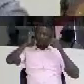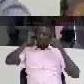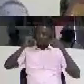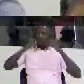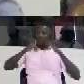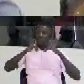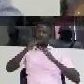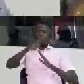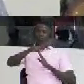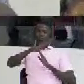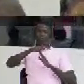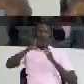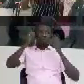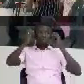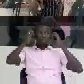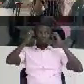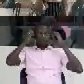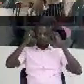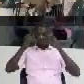You didn't call.